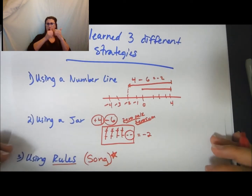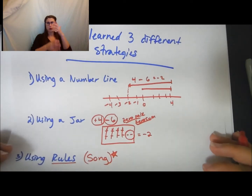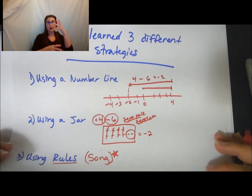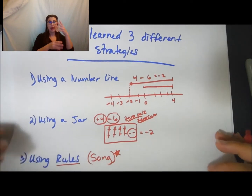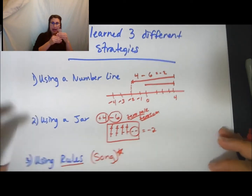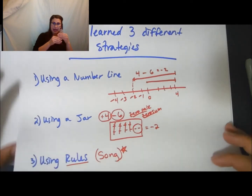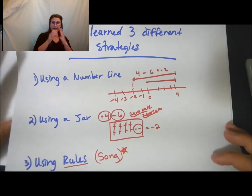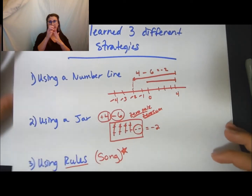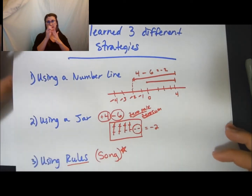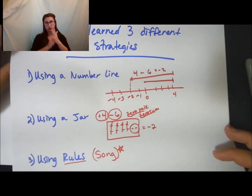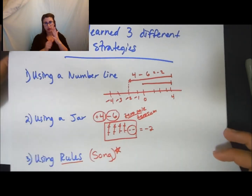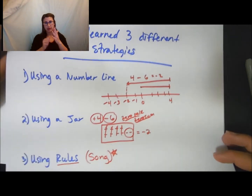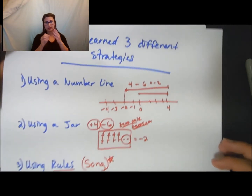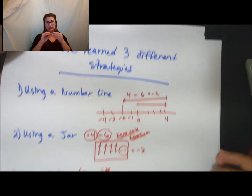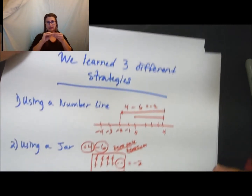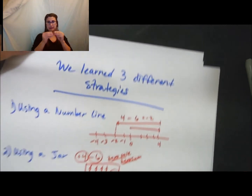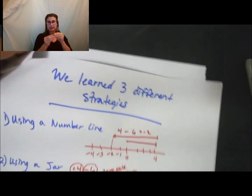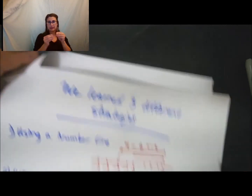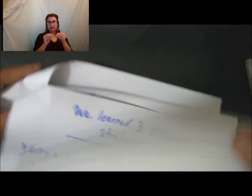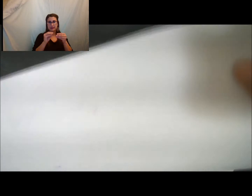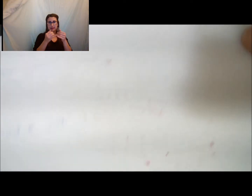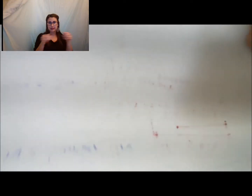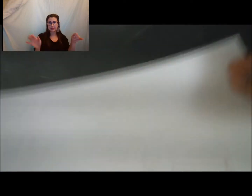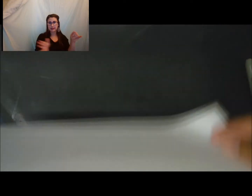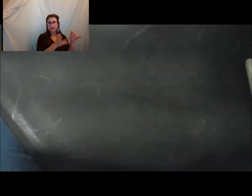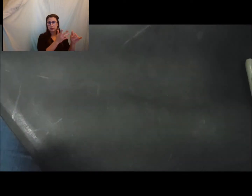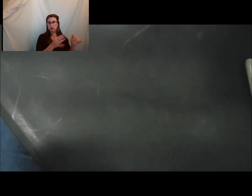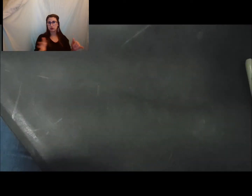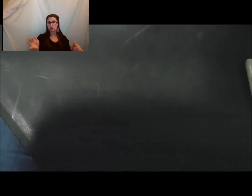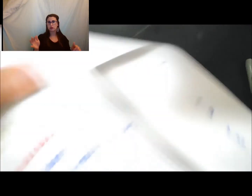how to add and subtract integers.